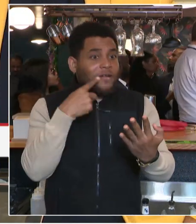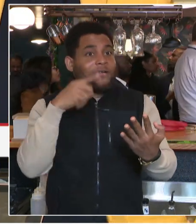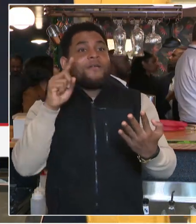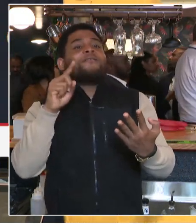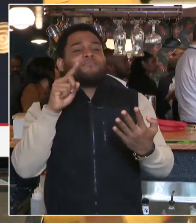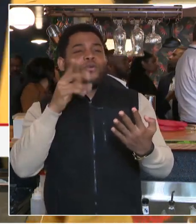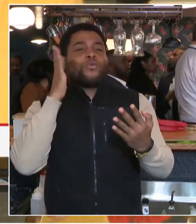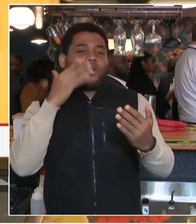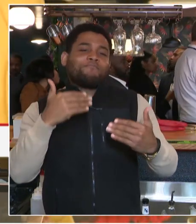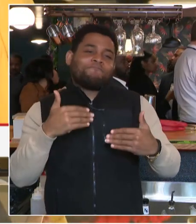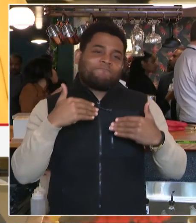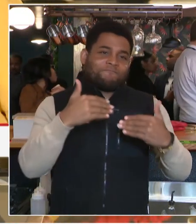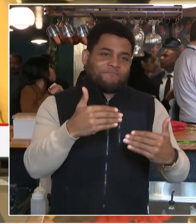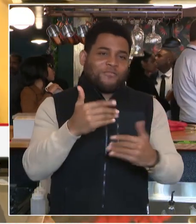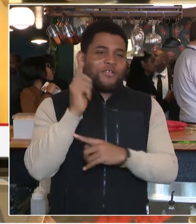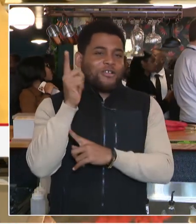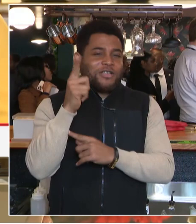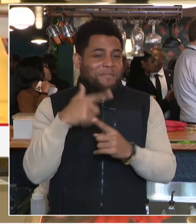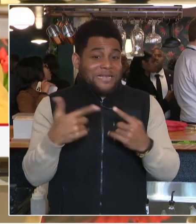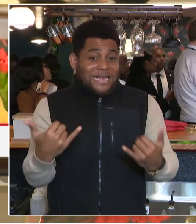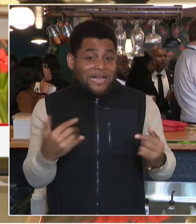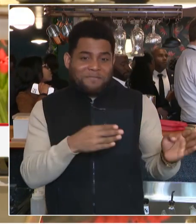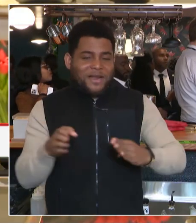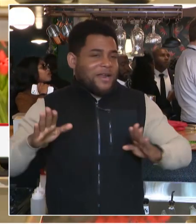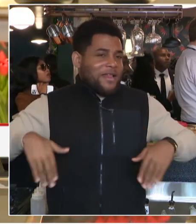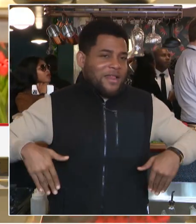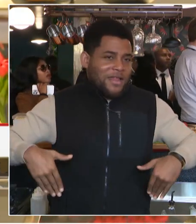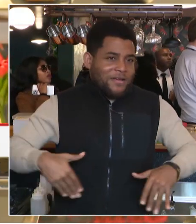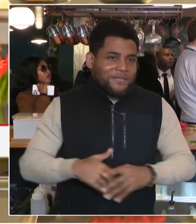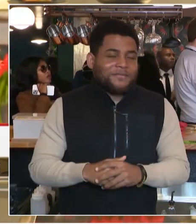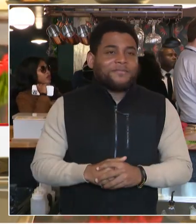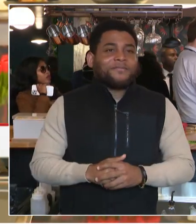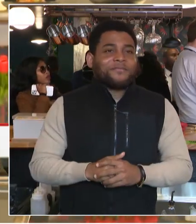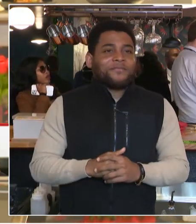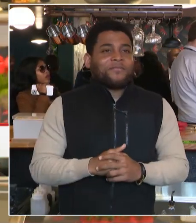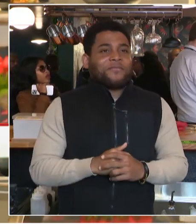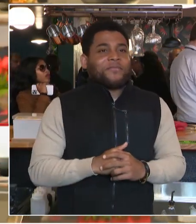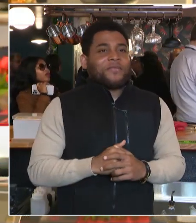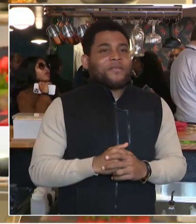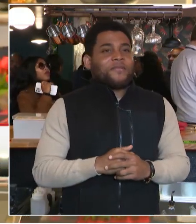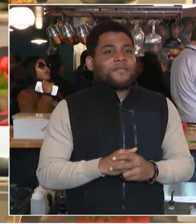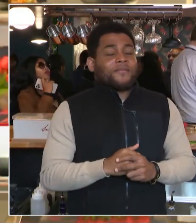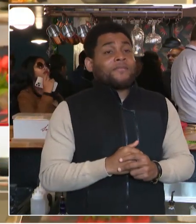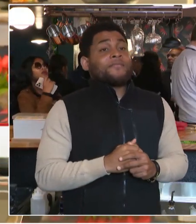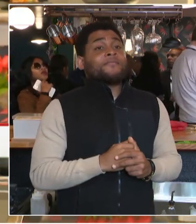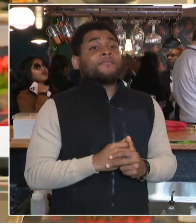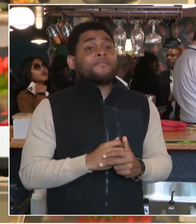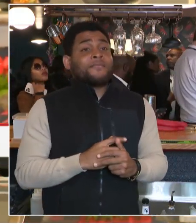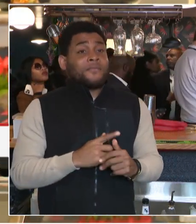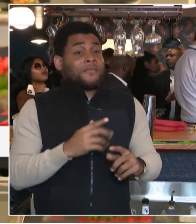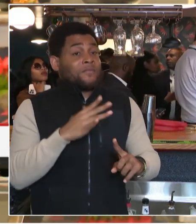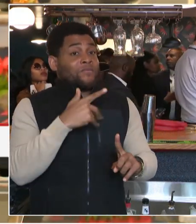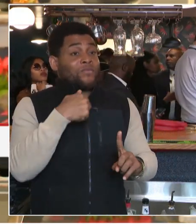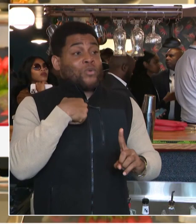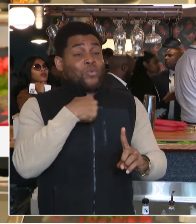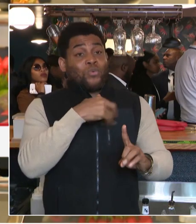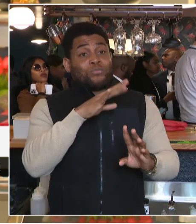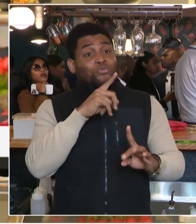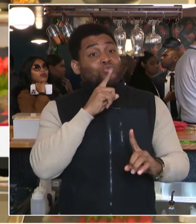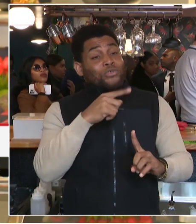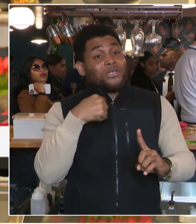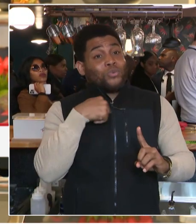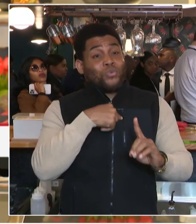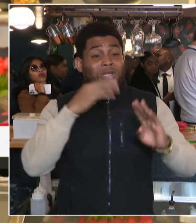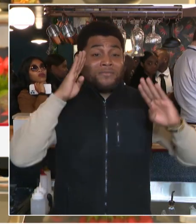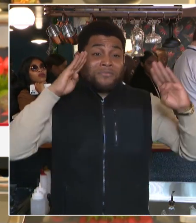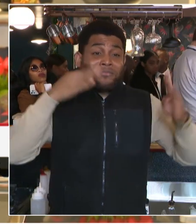incentives. We've been pretty aggressive with food access. You may remember from our last budget